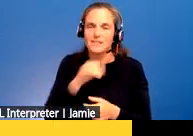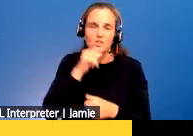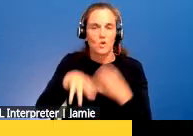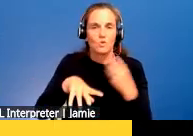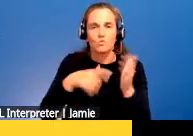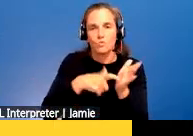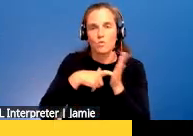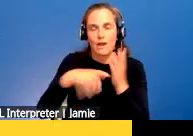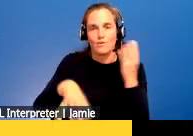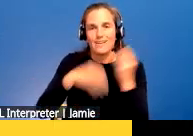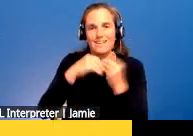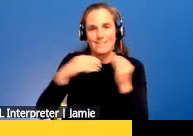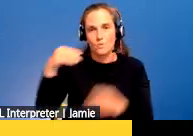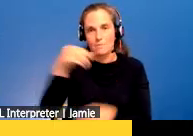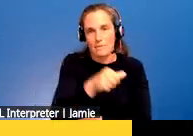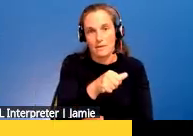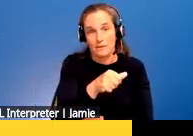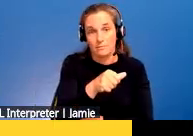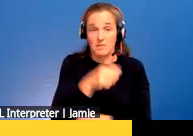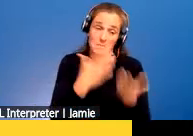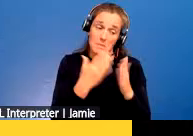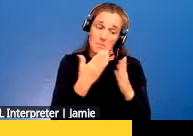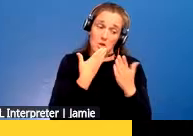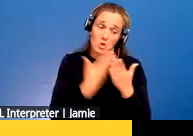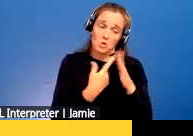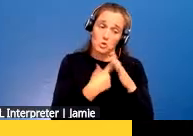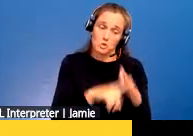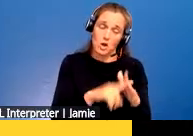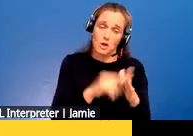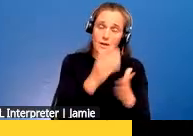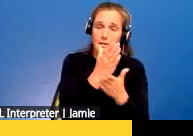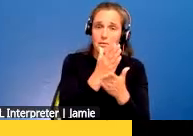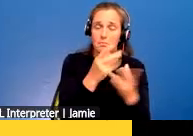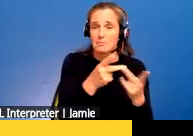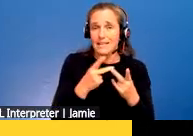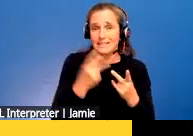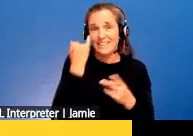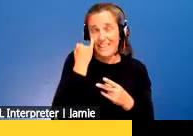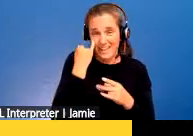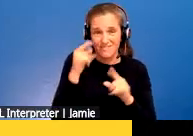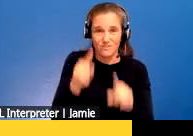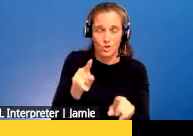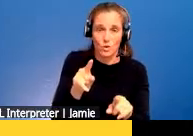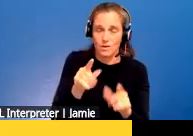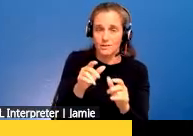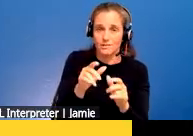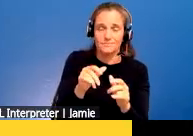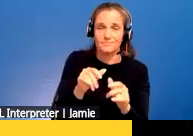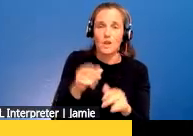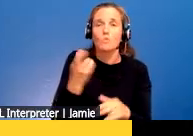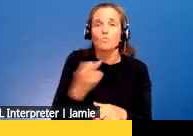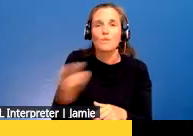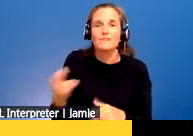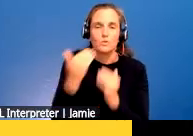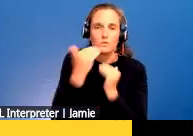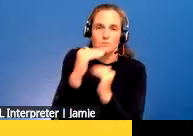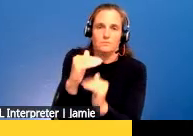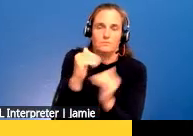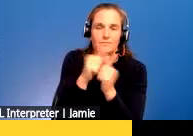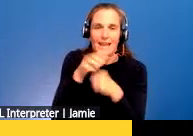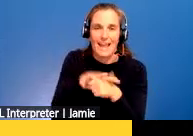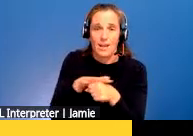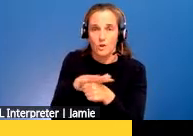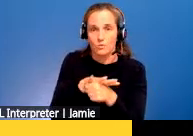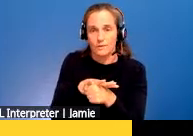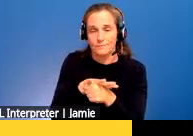good starting place if you're in a resource constrained area, or you're just trying to get started real fast. And that can be